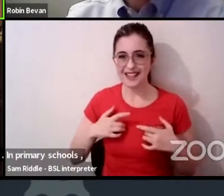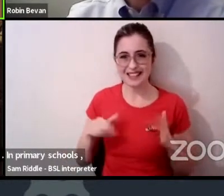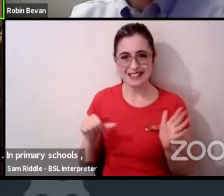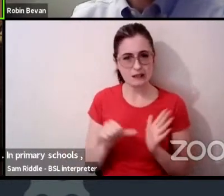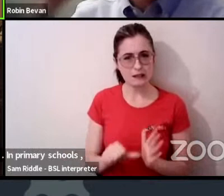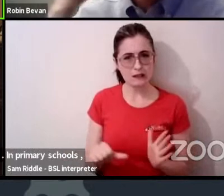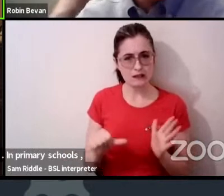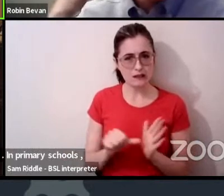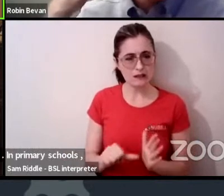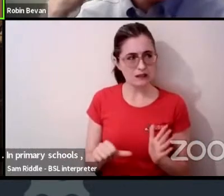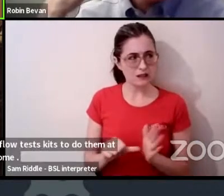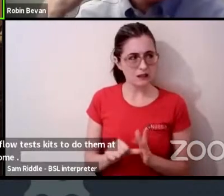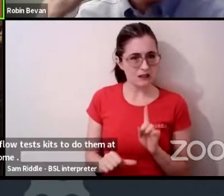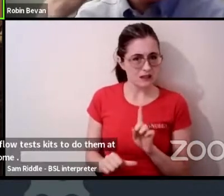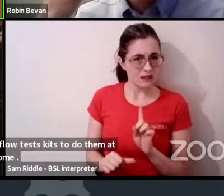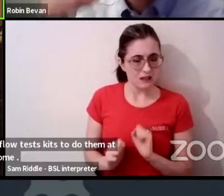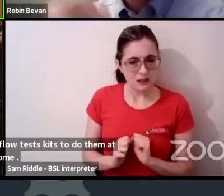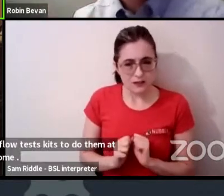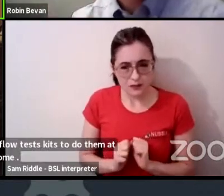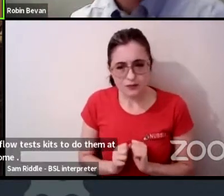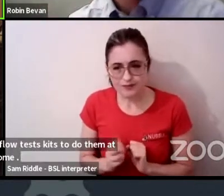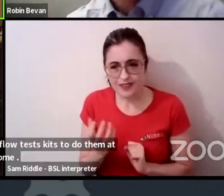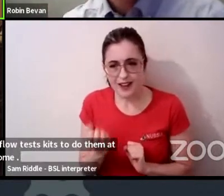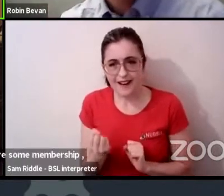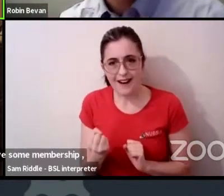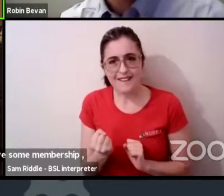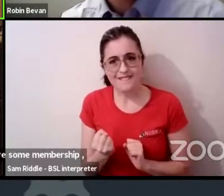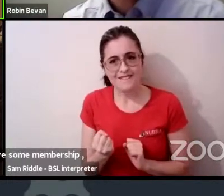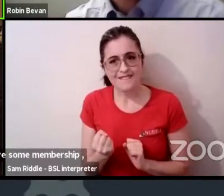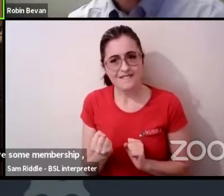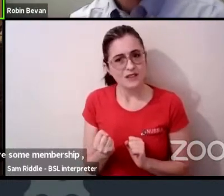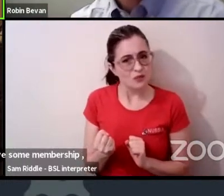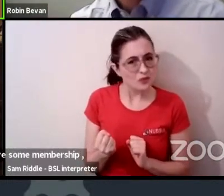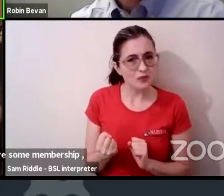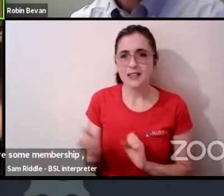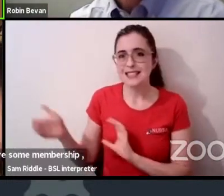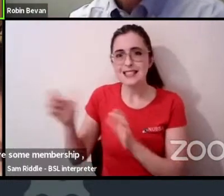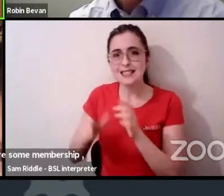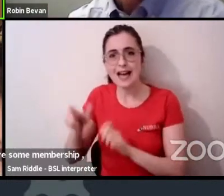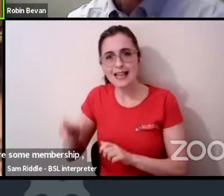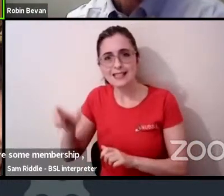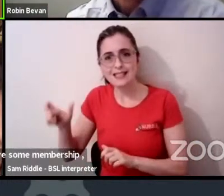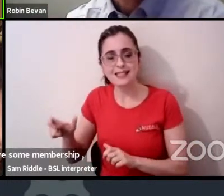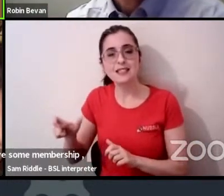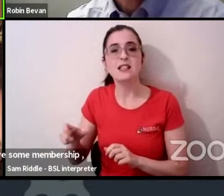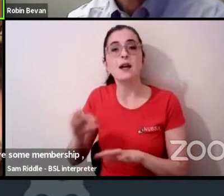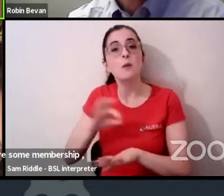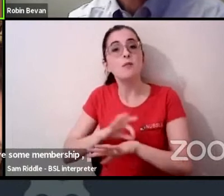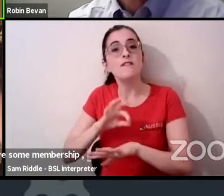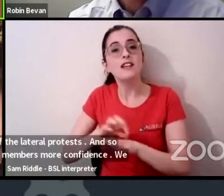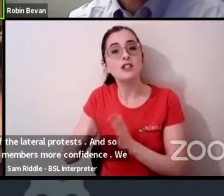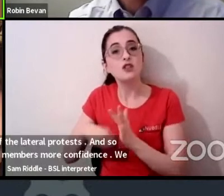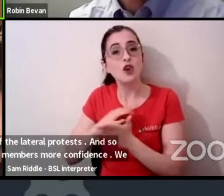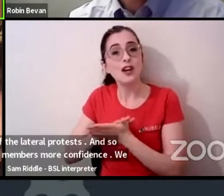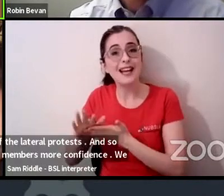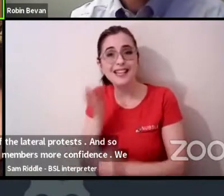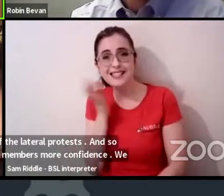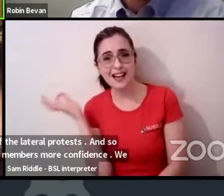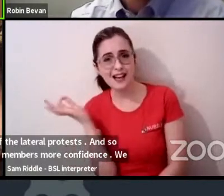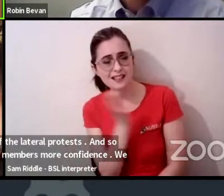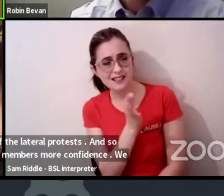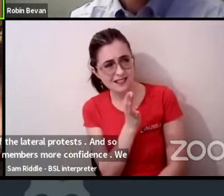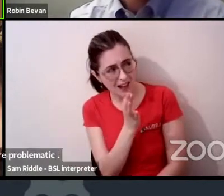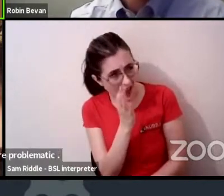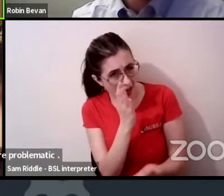that we have, there are clear questions being asked by the scientists like Professor John Deeks about whether they